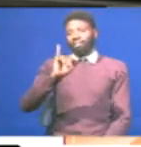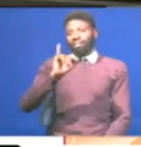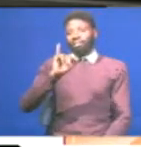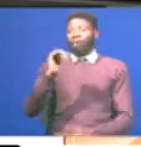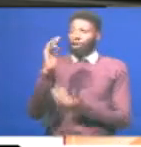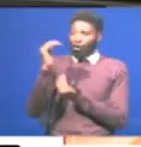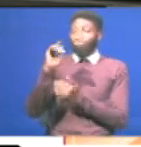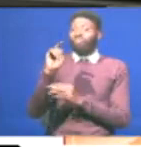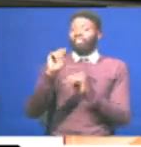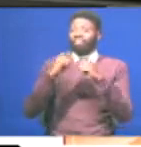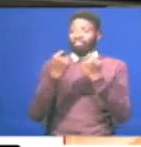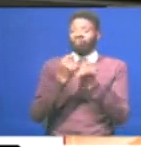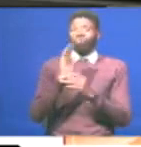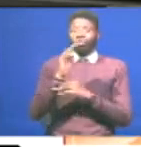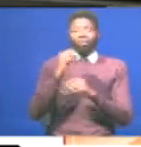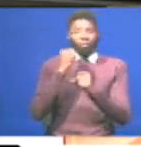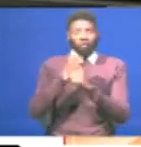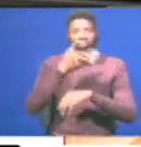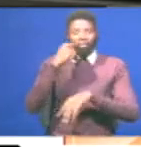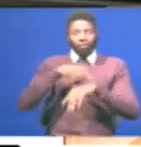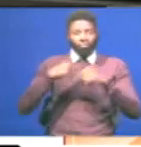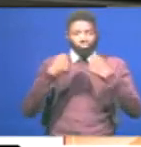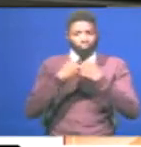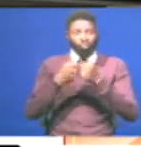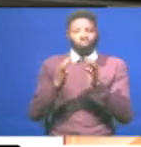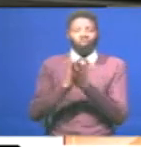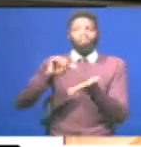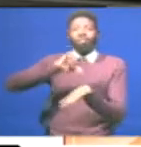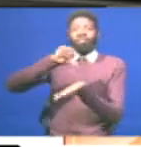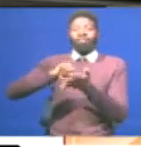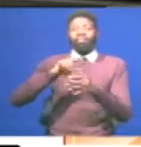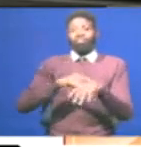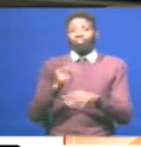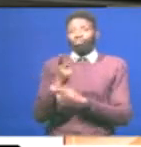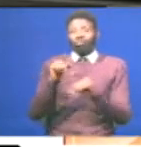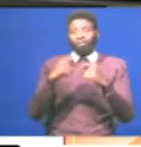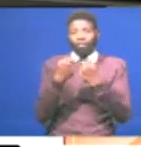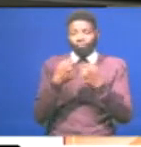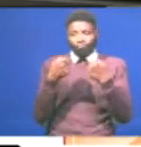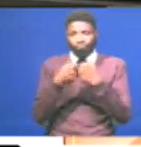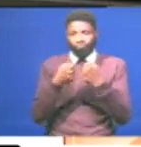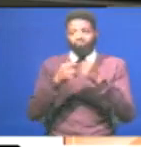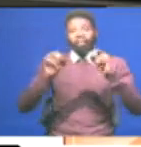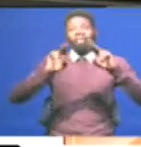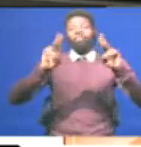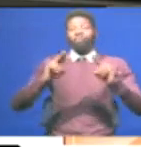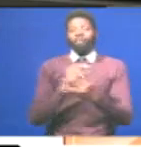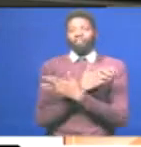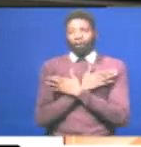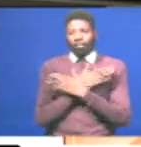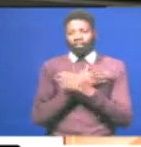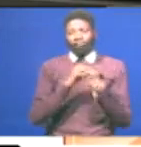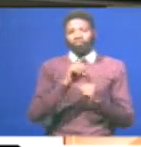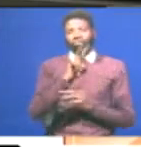against Iran when the two teams face off in an international friendly game scheduled for the 28th of